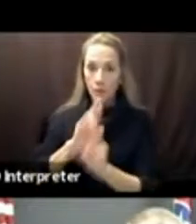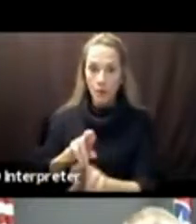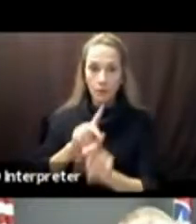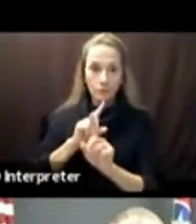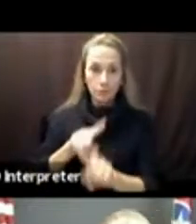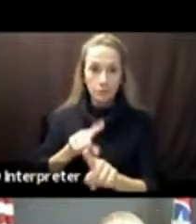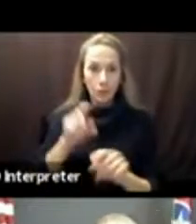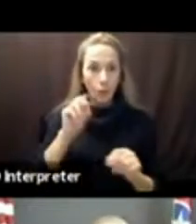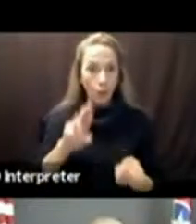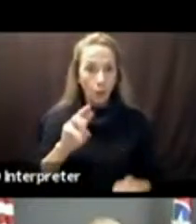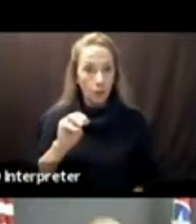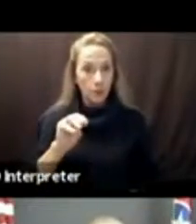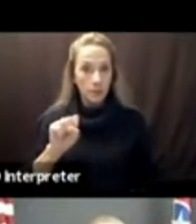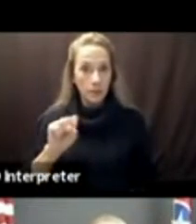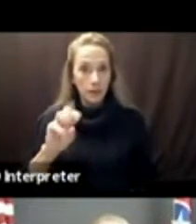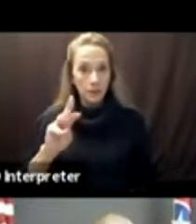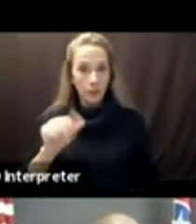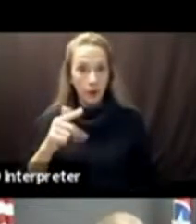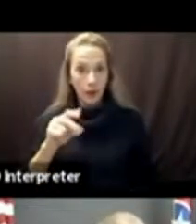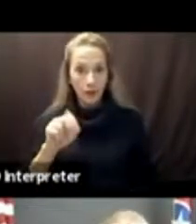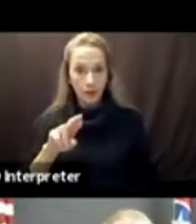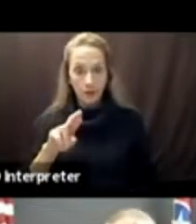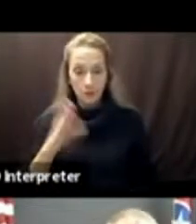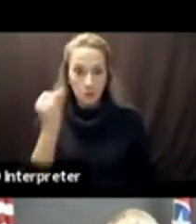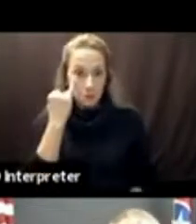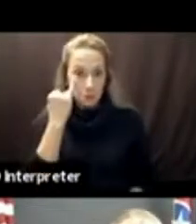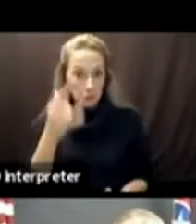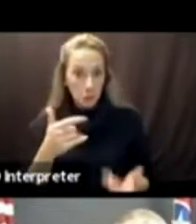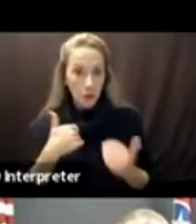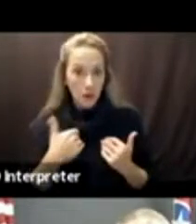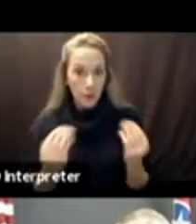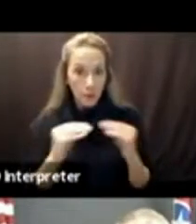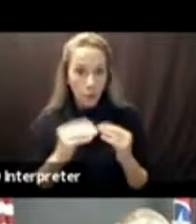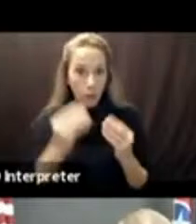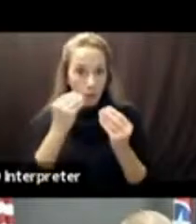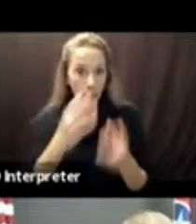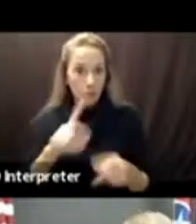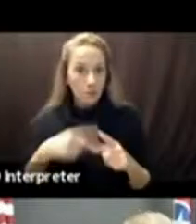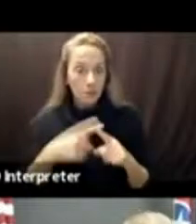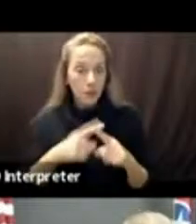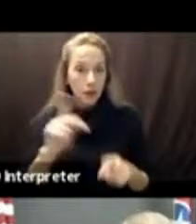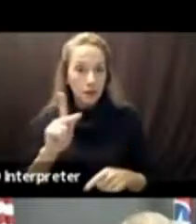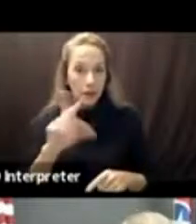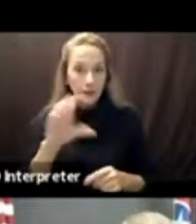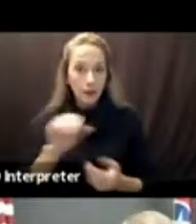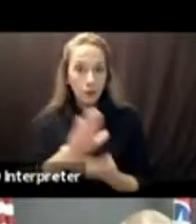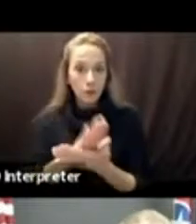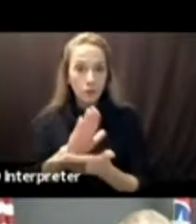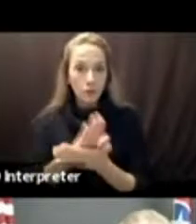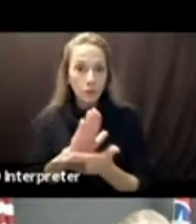Or Ms. Wagner, if you have any additional information on the Knox County school reports.